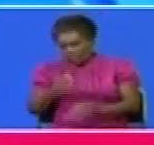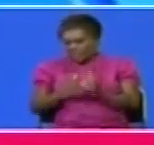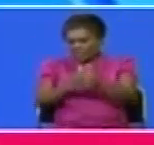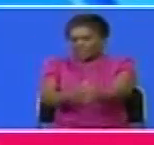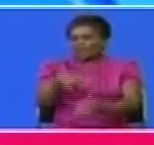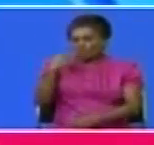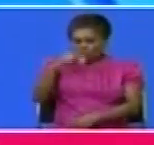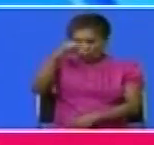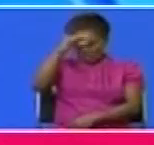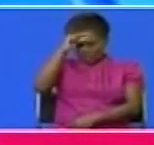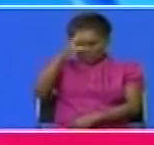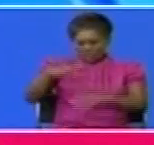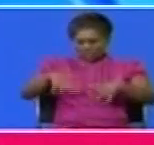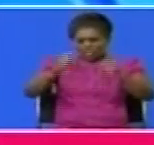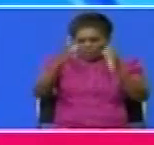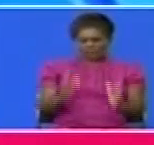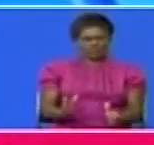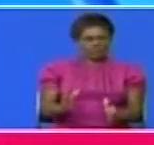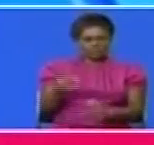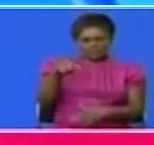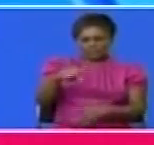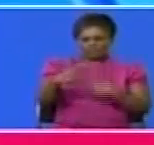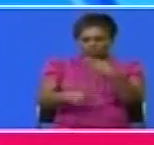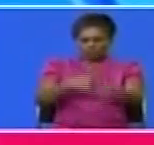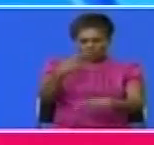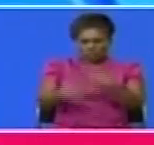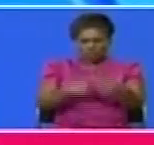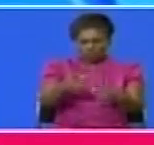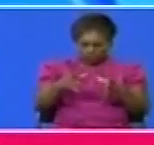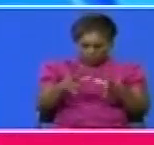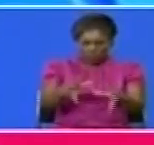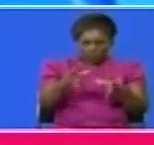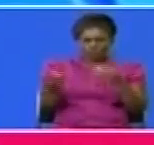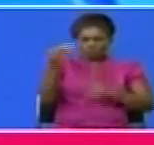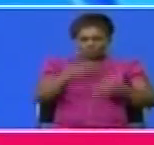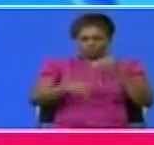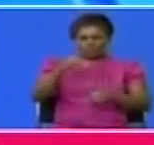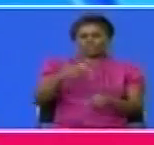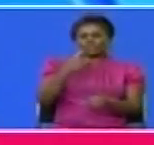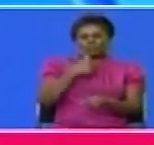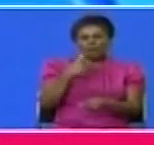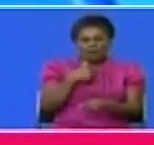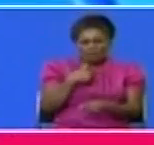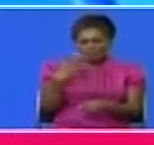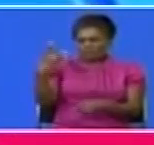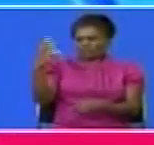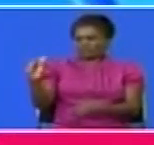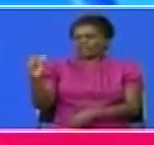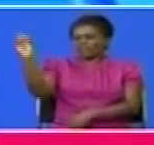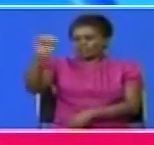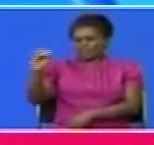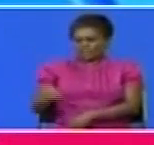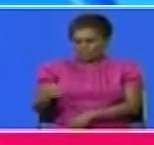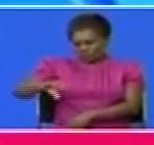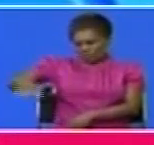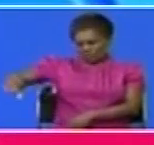Chairman Peter Munya, the Council of Governors says it will continue with its push for a referendum to have at least 45% of the national revenue